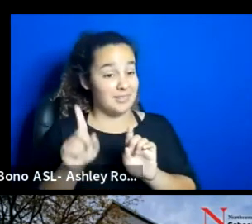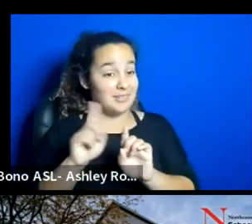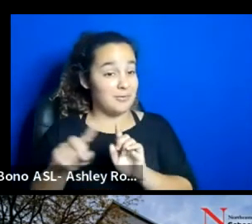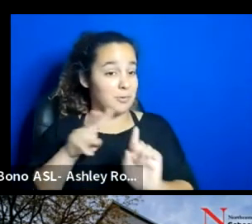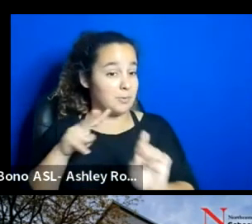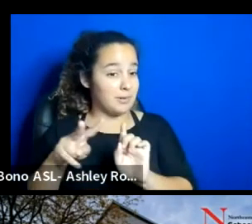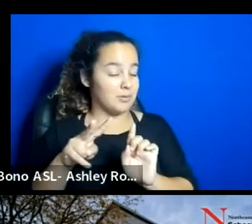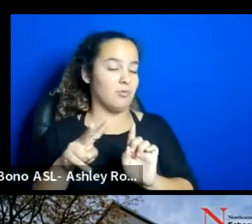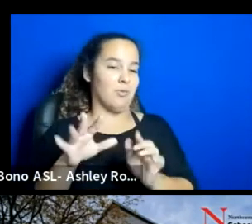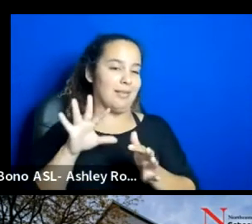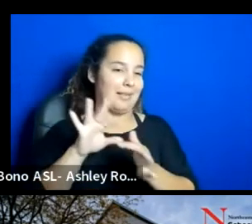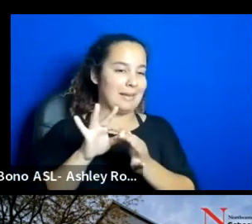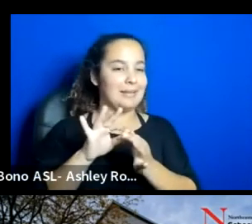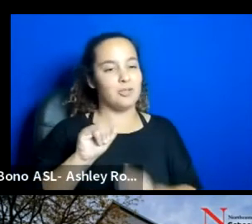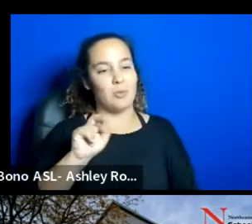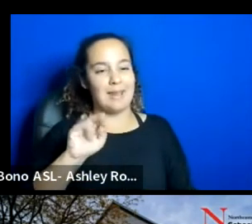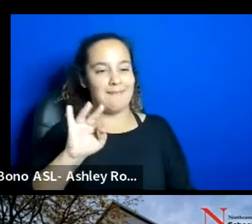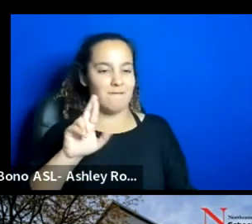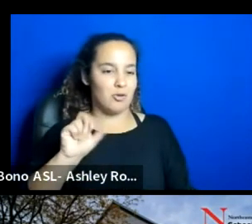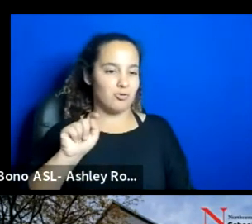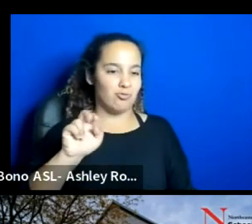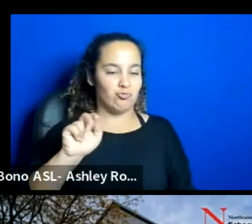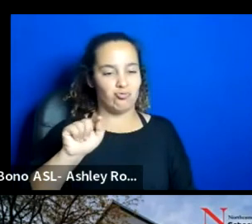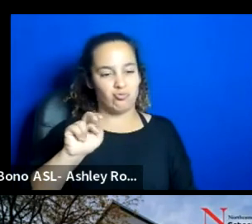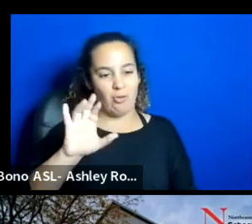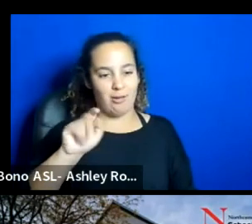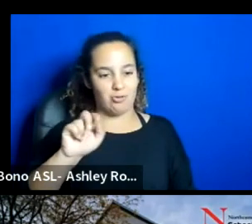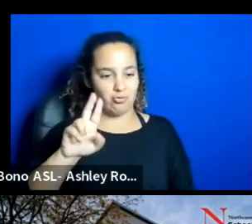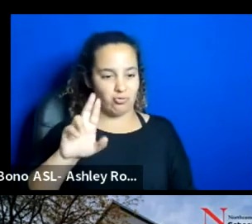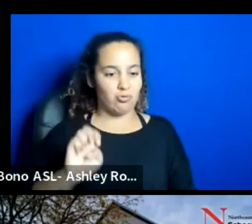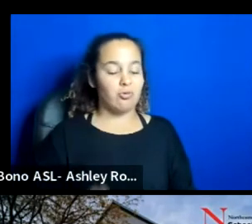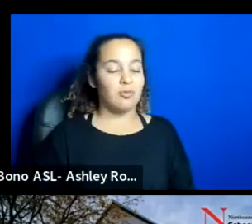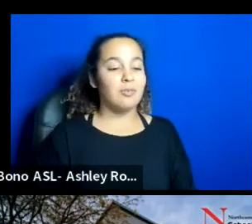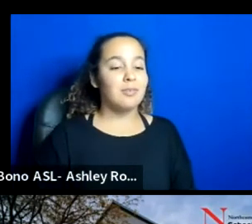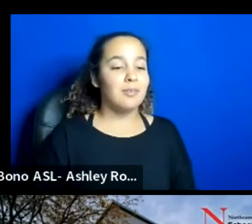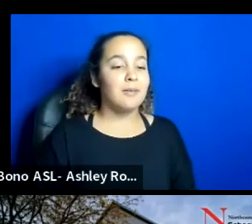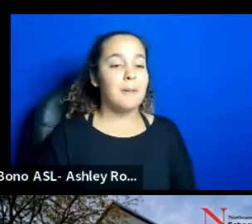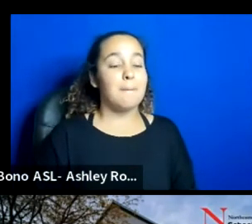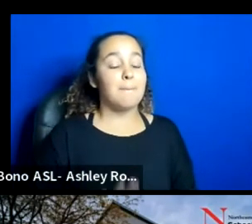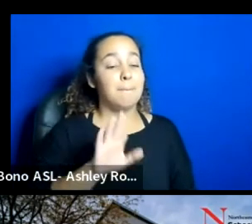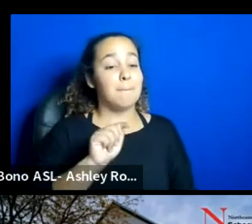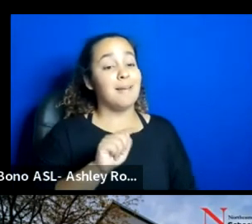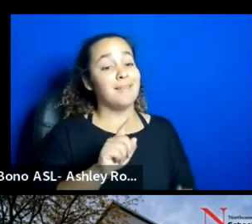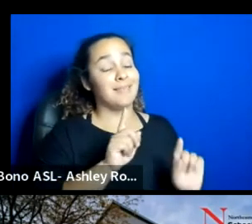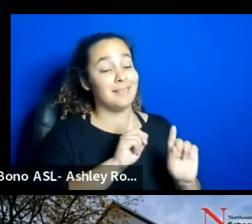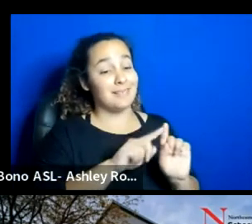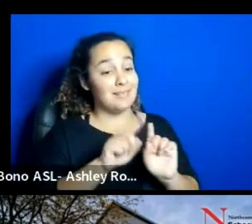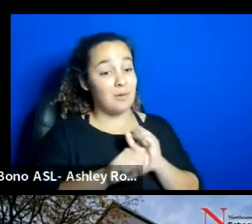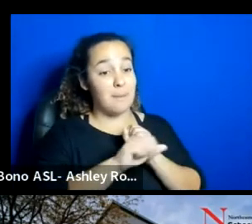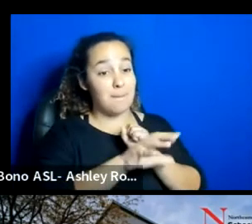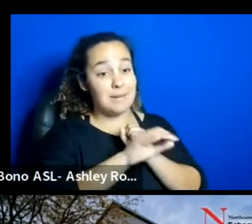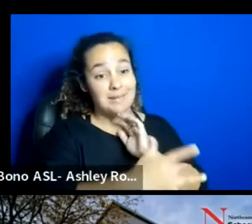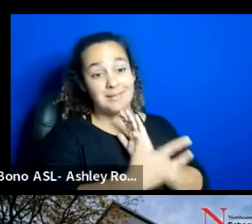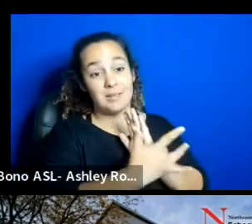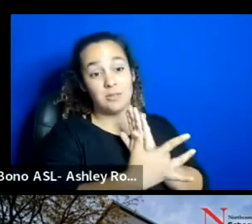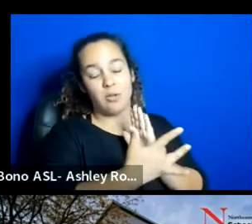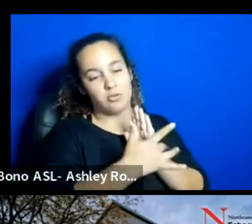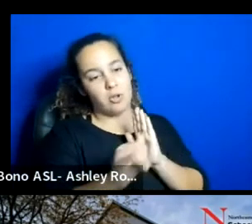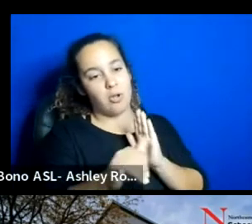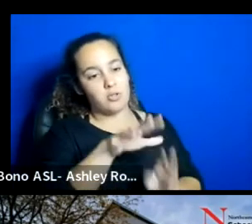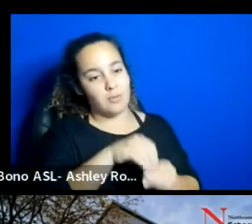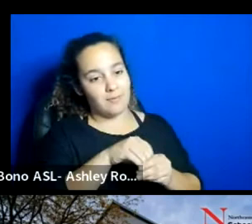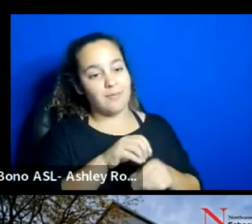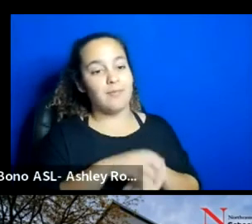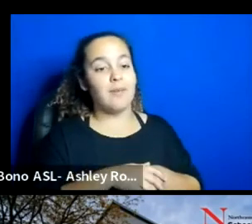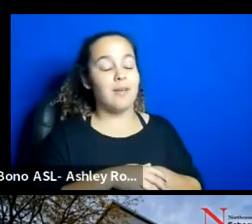refers to the impact not of mediators themselves, but of the specific media technologies that characterize the 20th century and that are